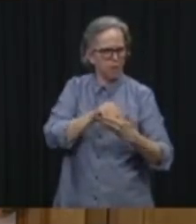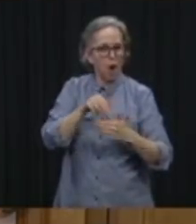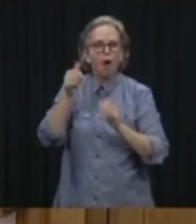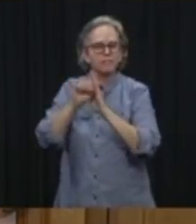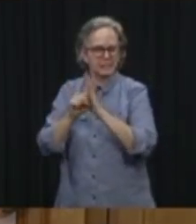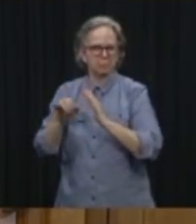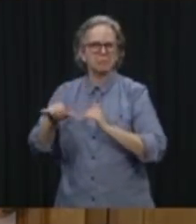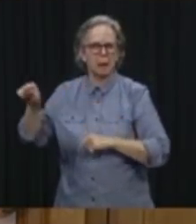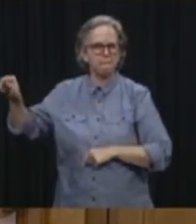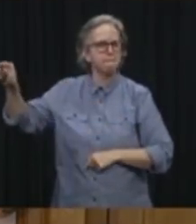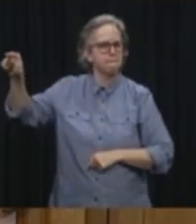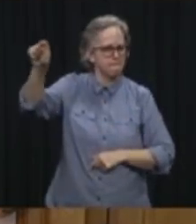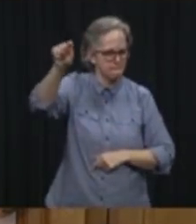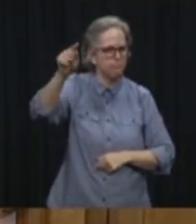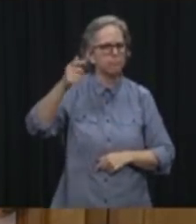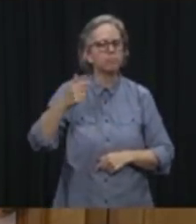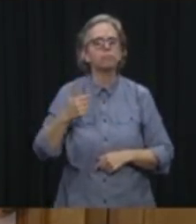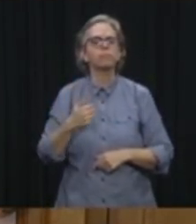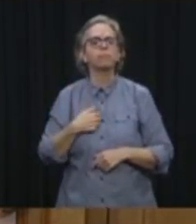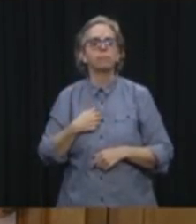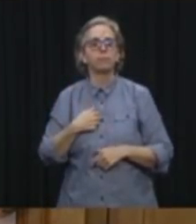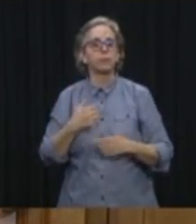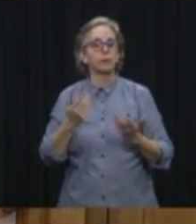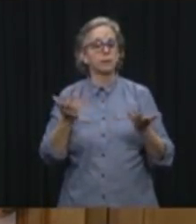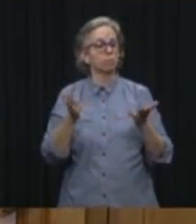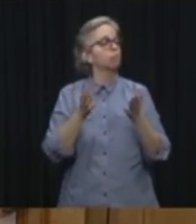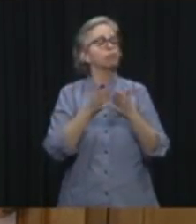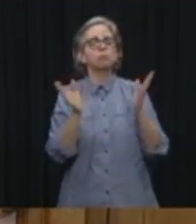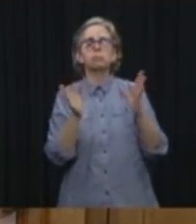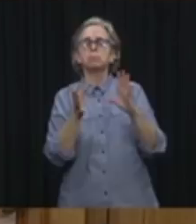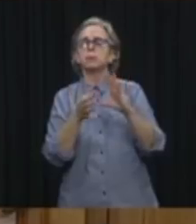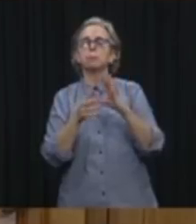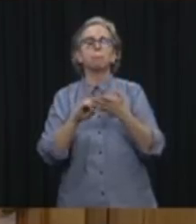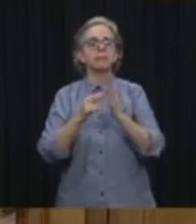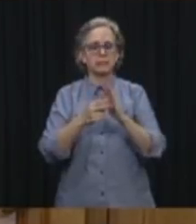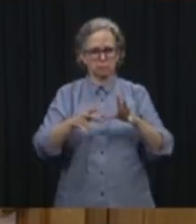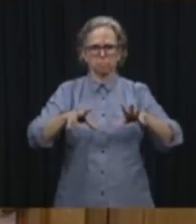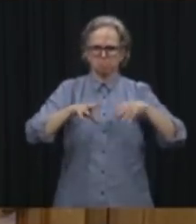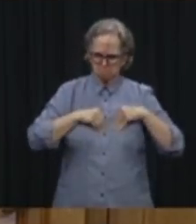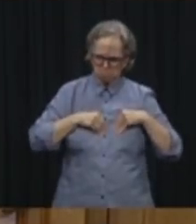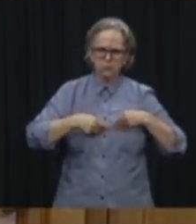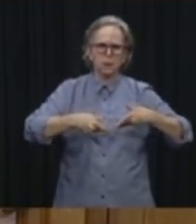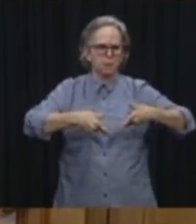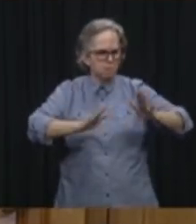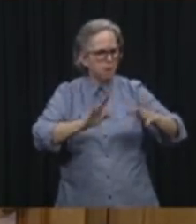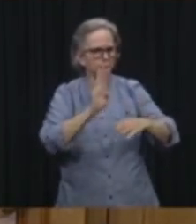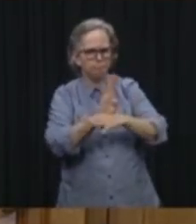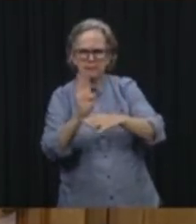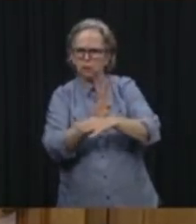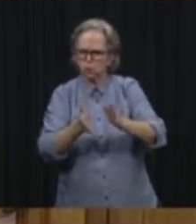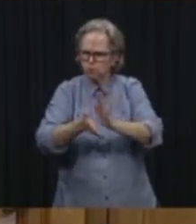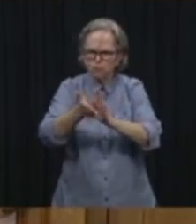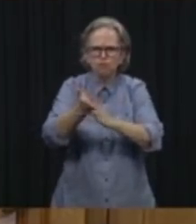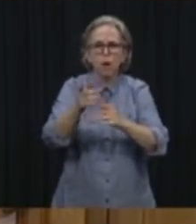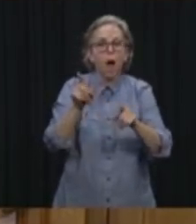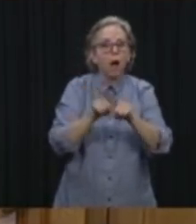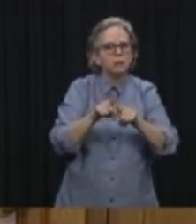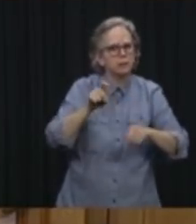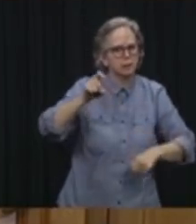these are generally the accepted businesses that are essential for us to continue to live.